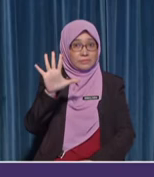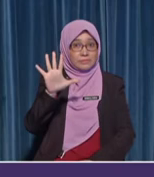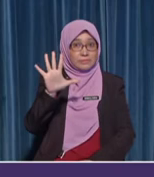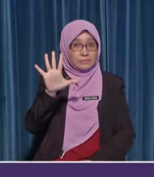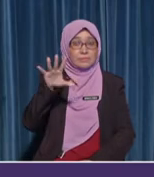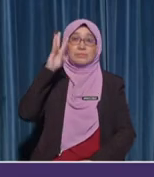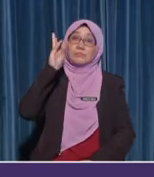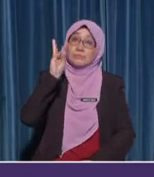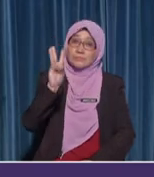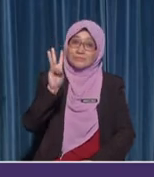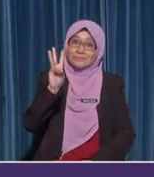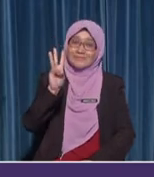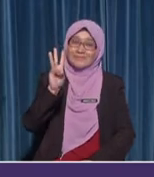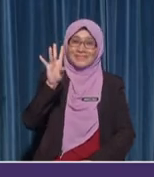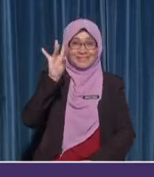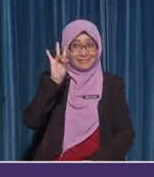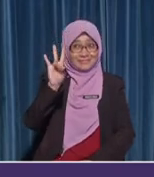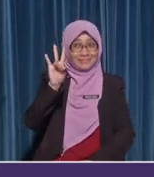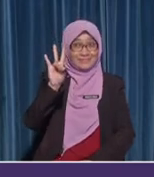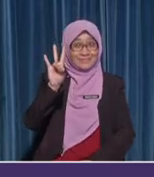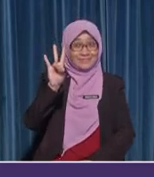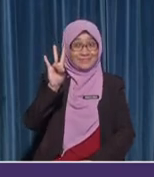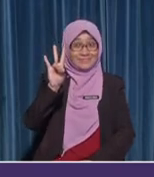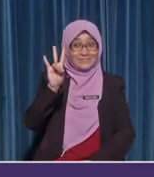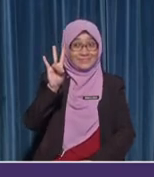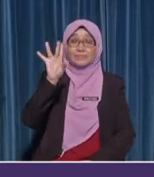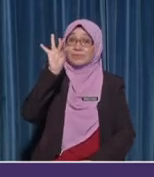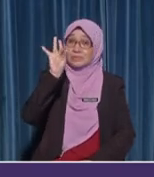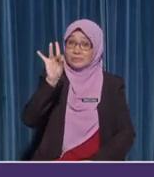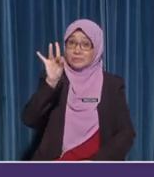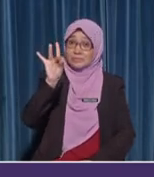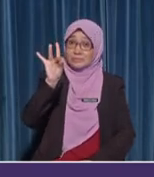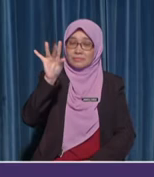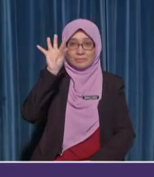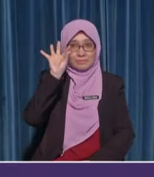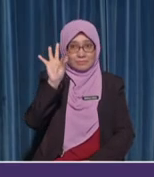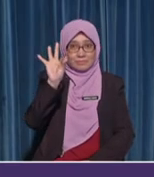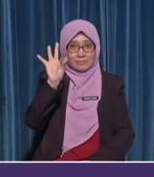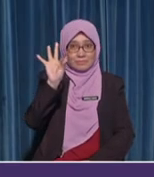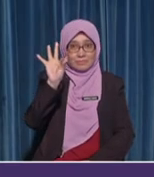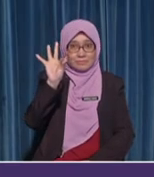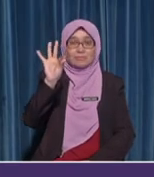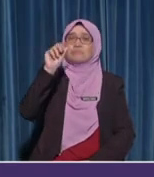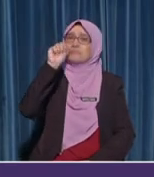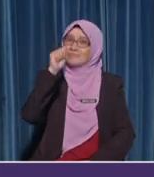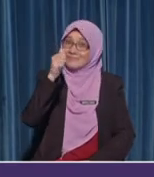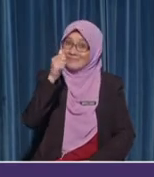5, 6, 7, 8, 9,